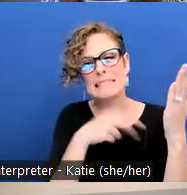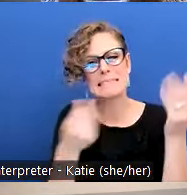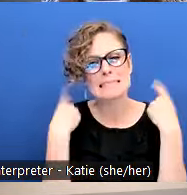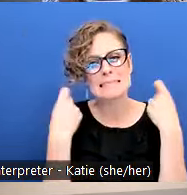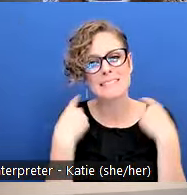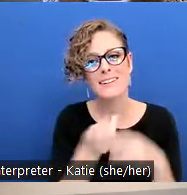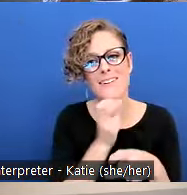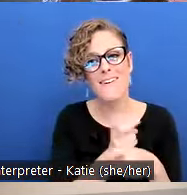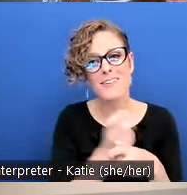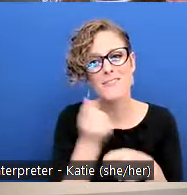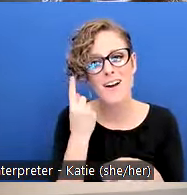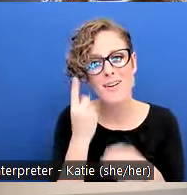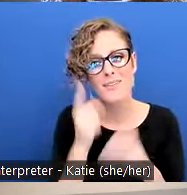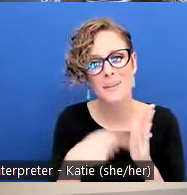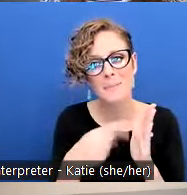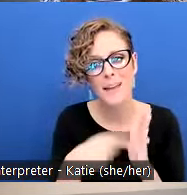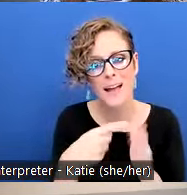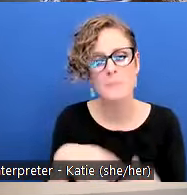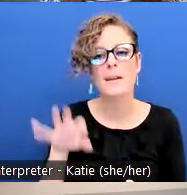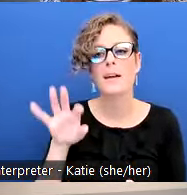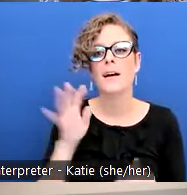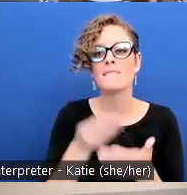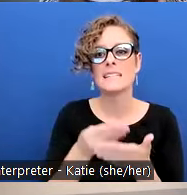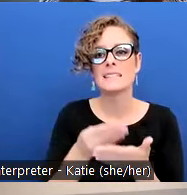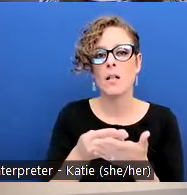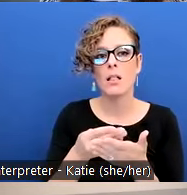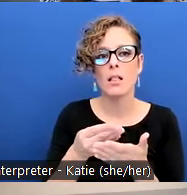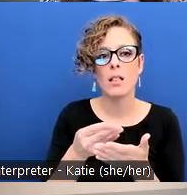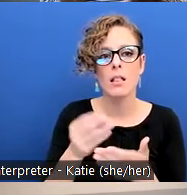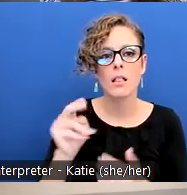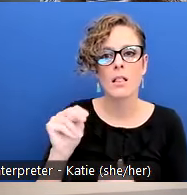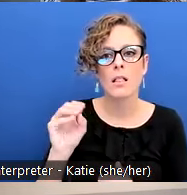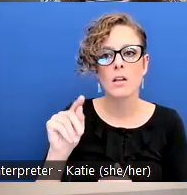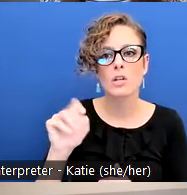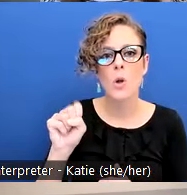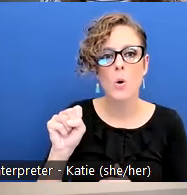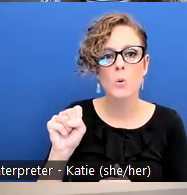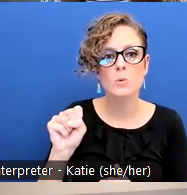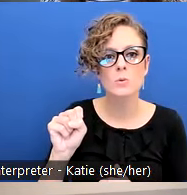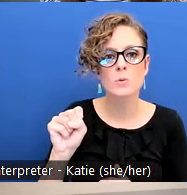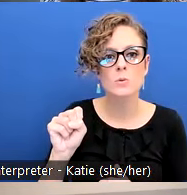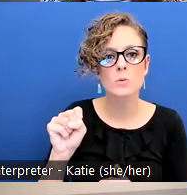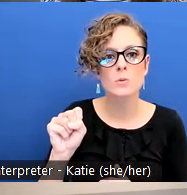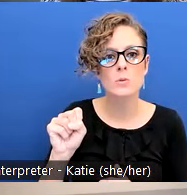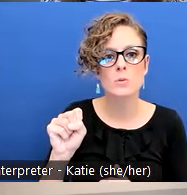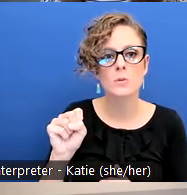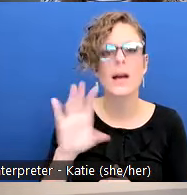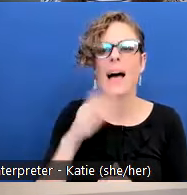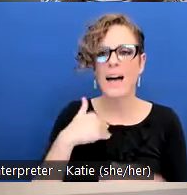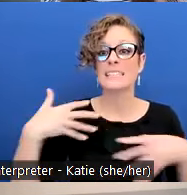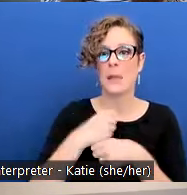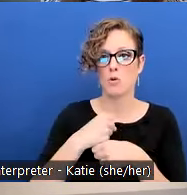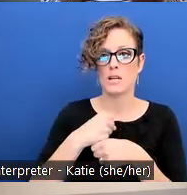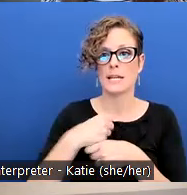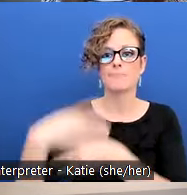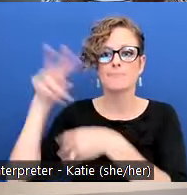sometimes. Fiscal notes tend to have a summary that is easier to understand. So that will be on the bill page as well. It just provides